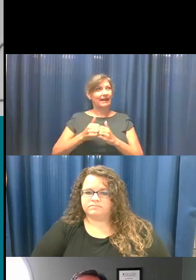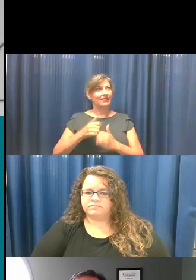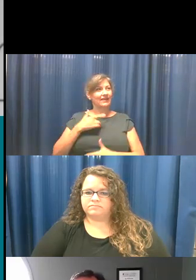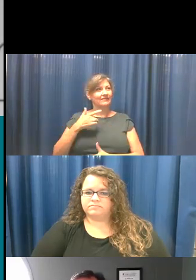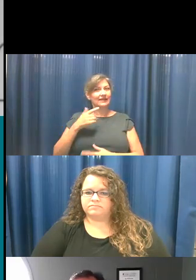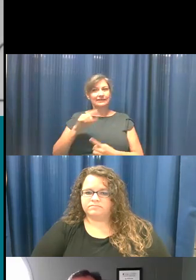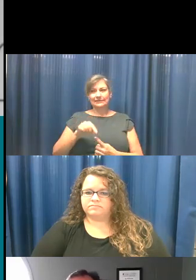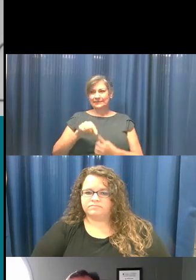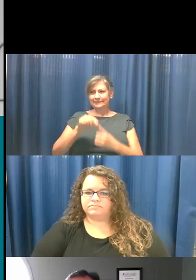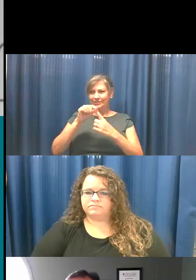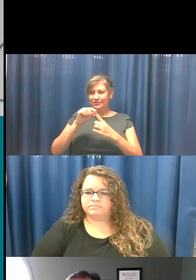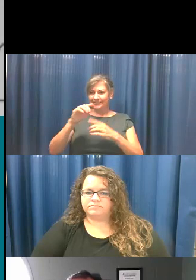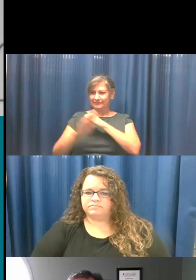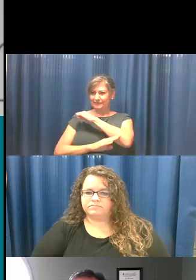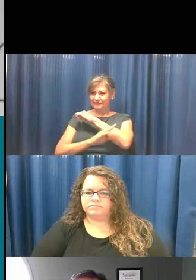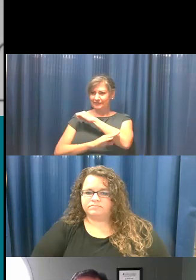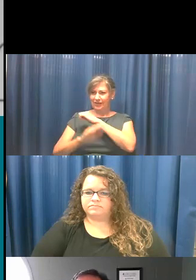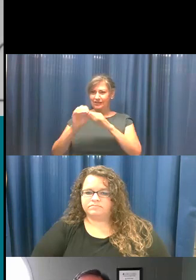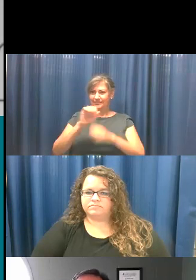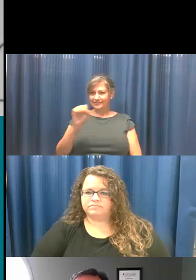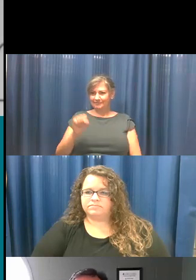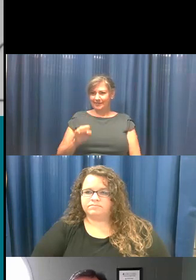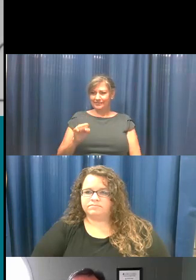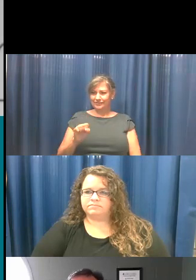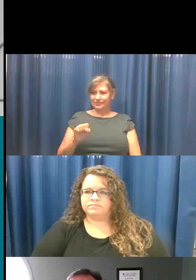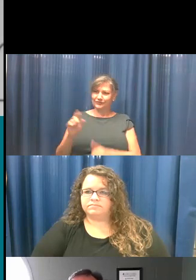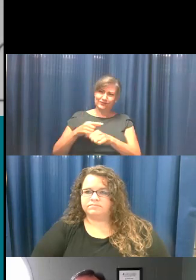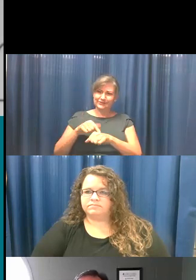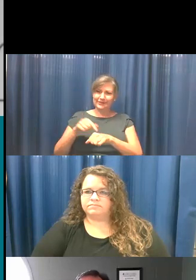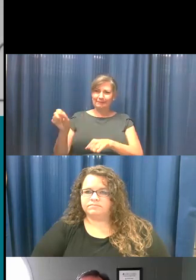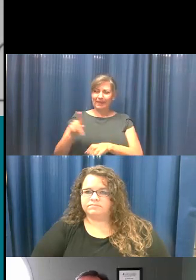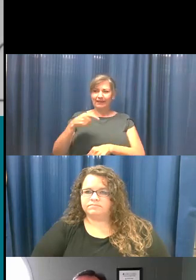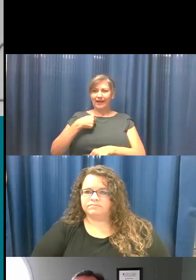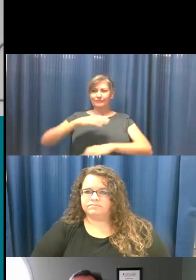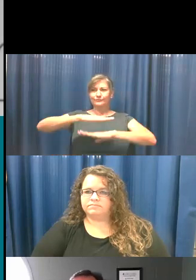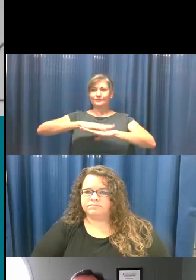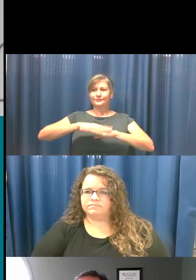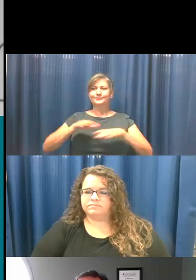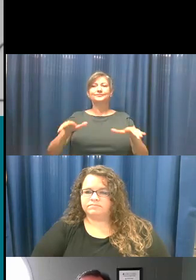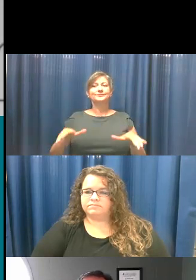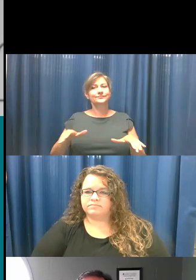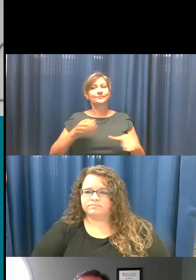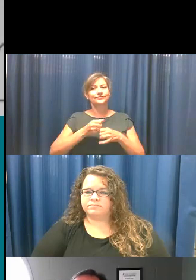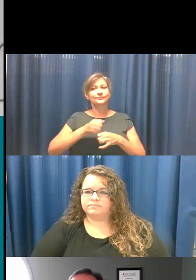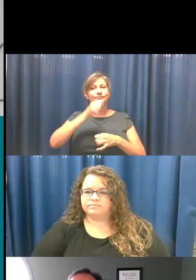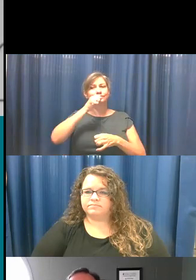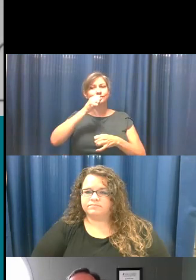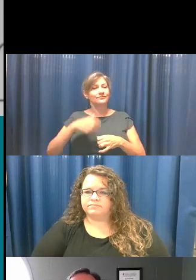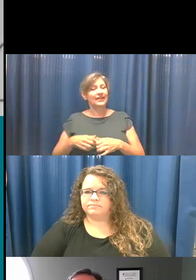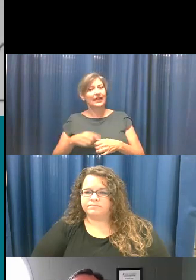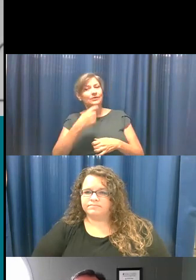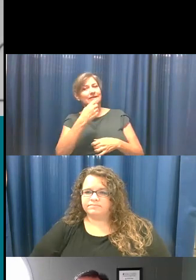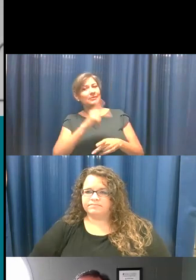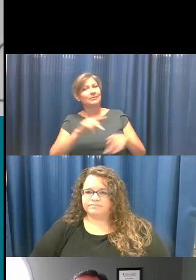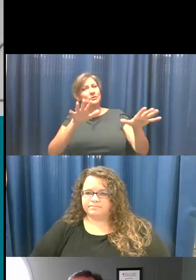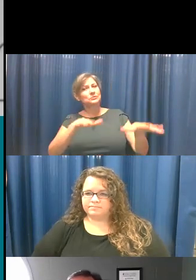at the beginning of fall semester. And I would often be at the podium and would call for people to quiet down and